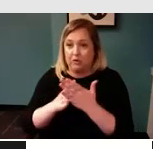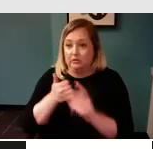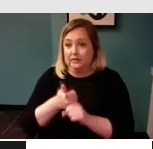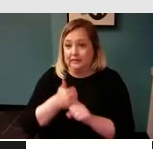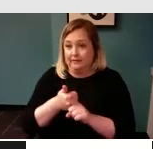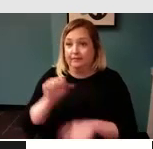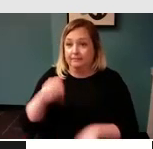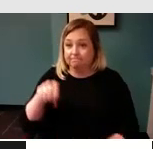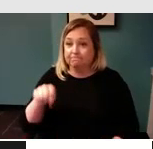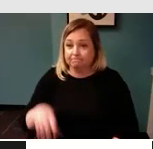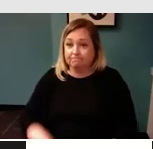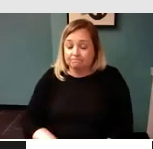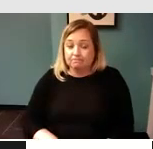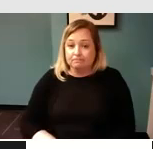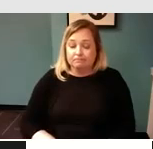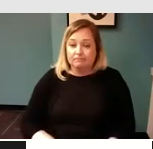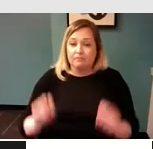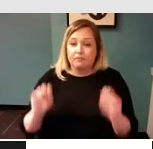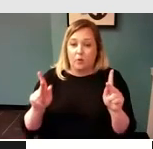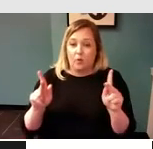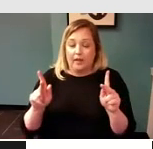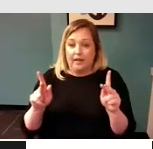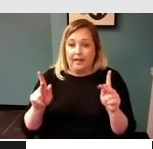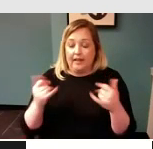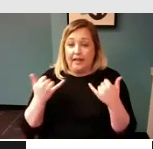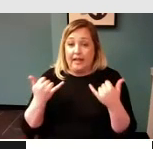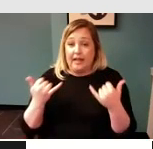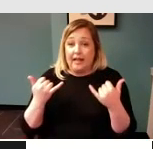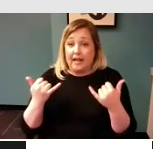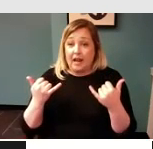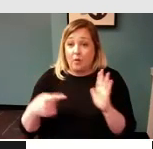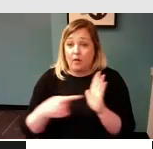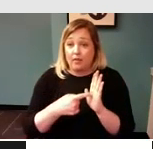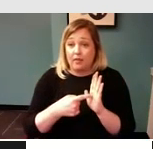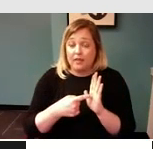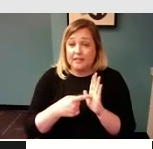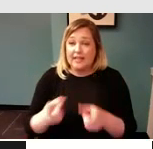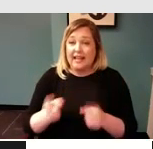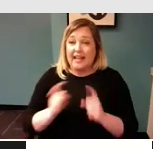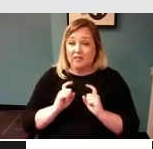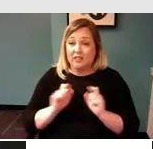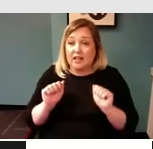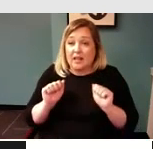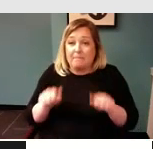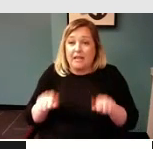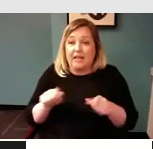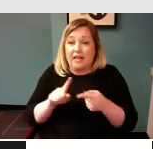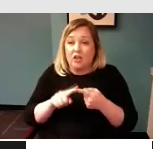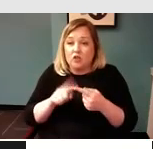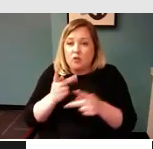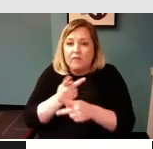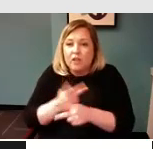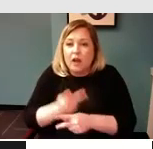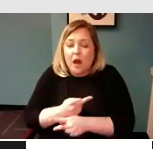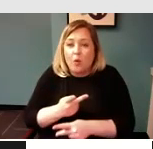Okay. Now for this, now basically this gives us the ability to figure out strongly connected components because of